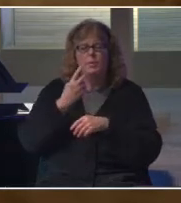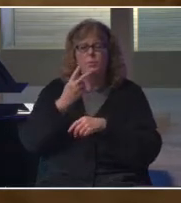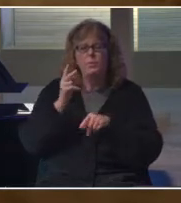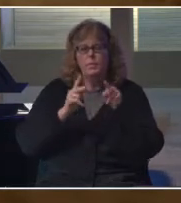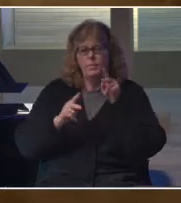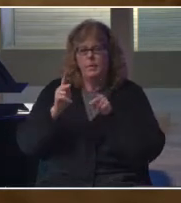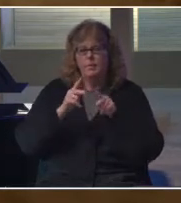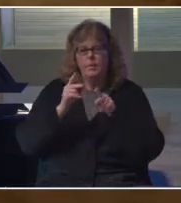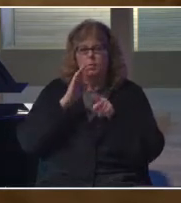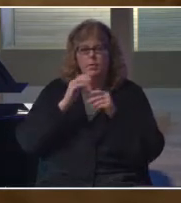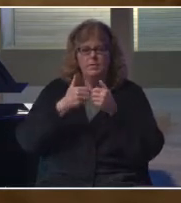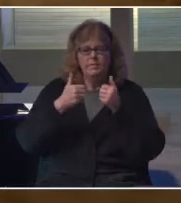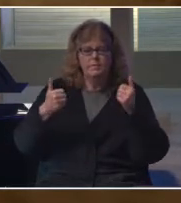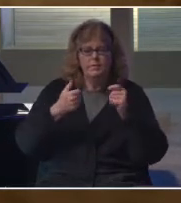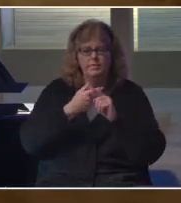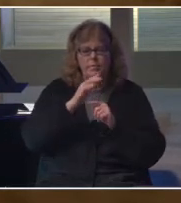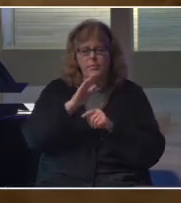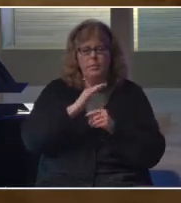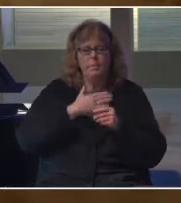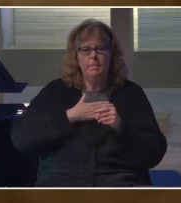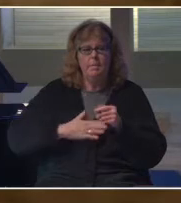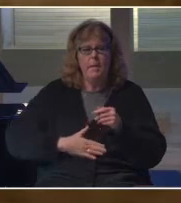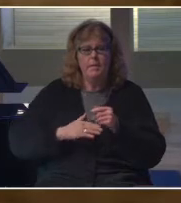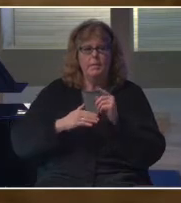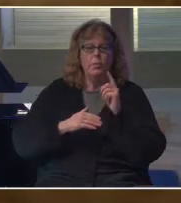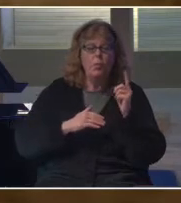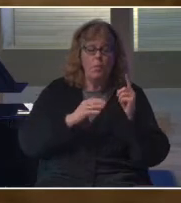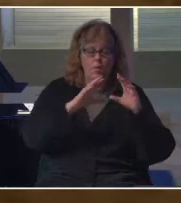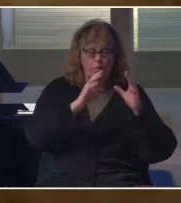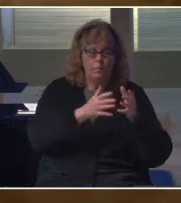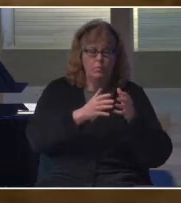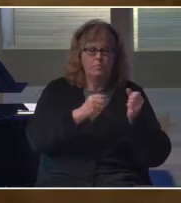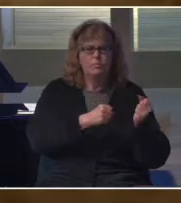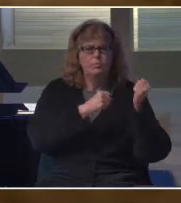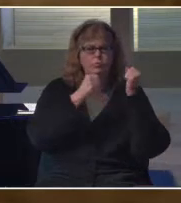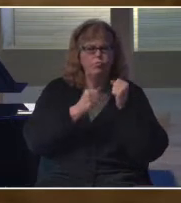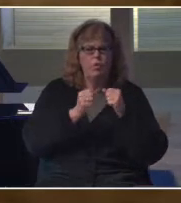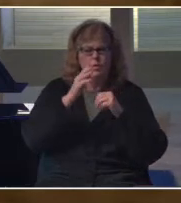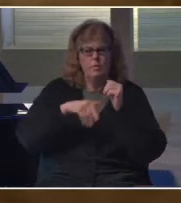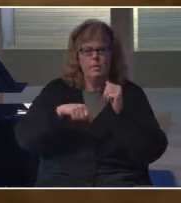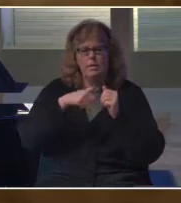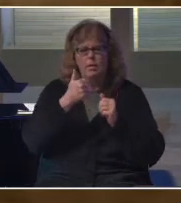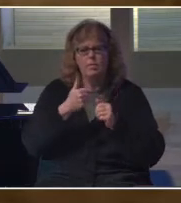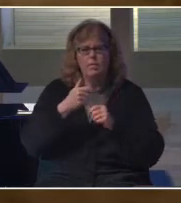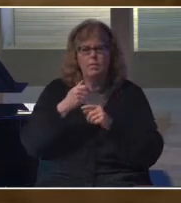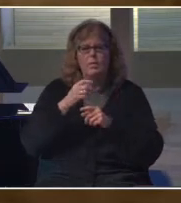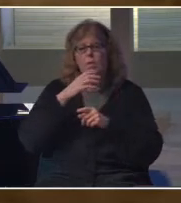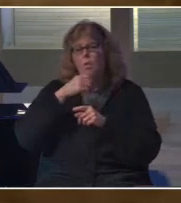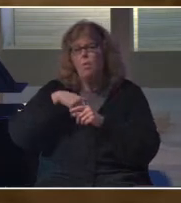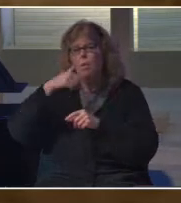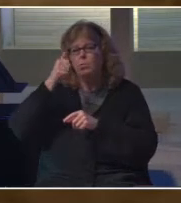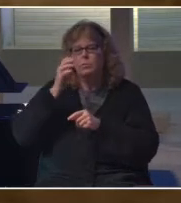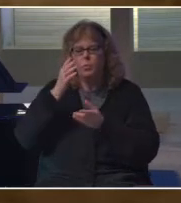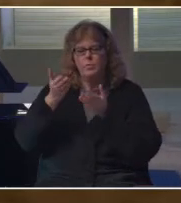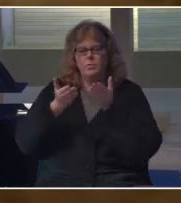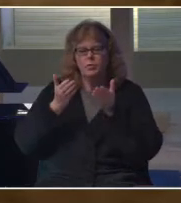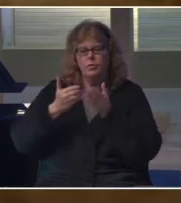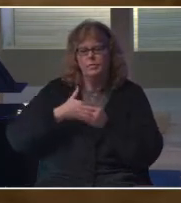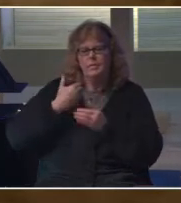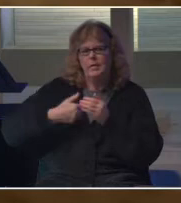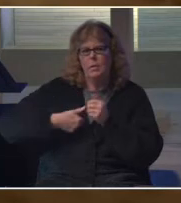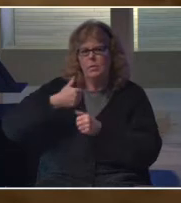two people will be separated from your body. One people shall be stronger than the other, and the older shall serve the